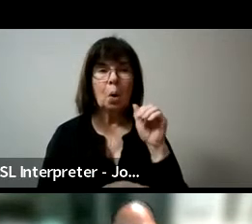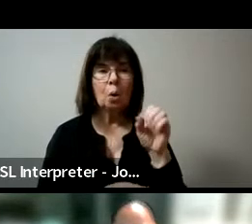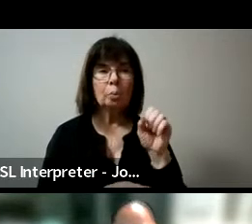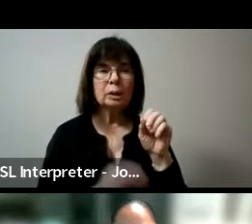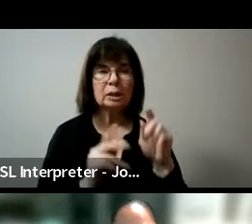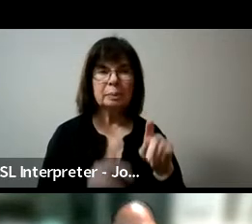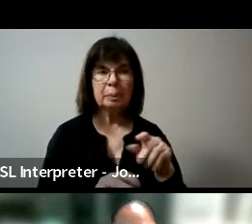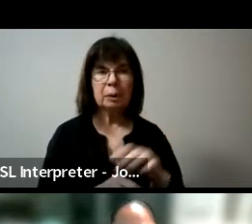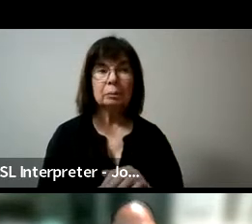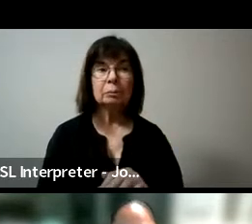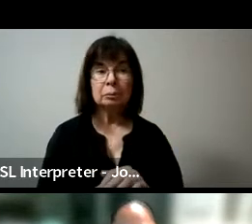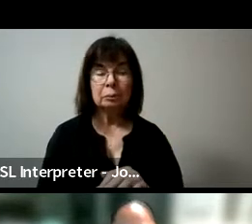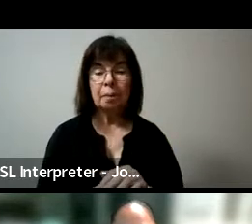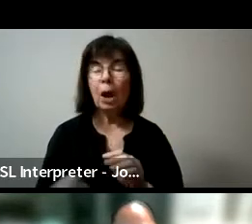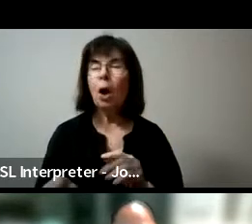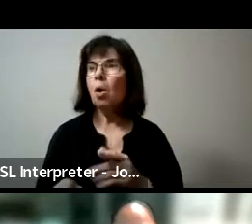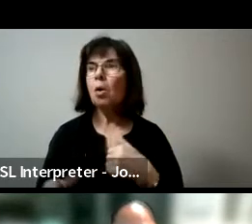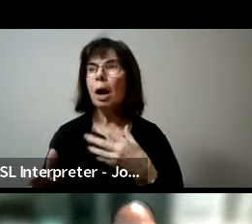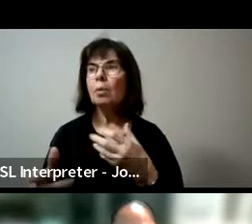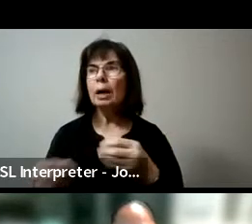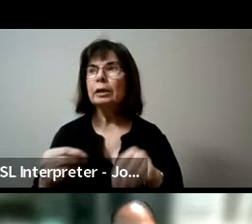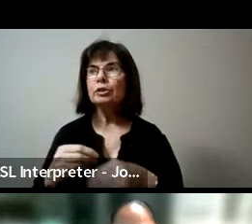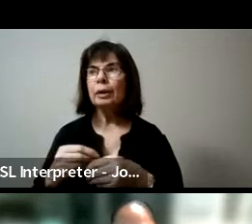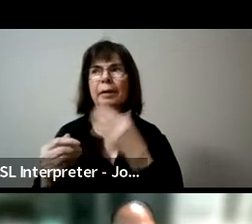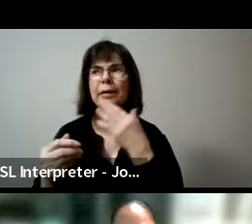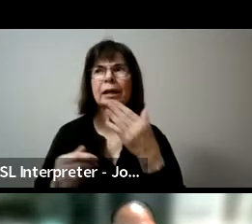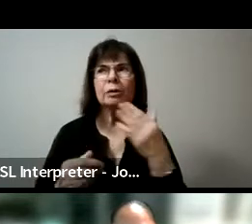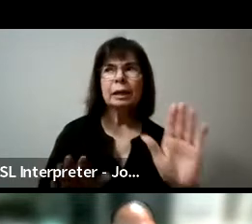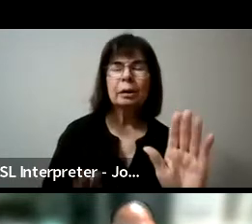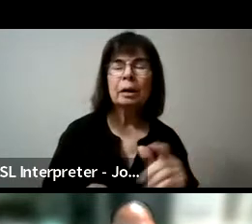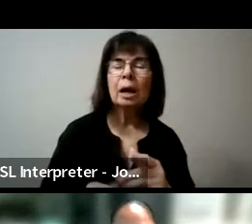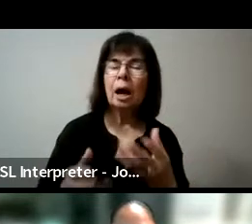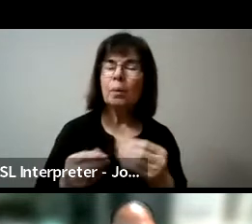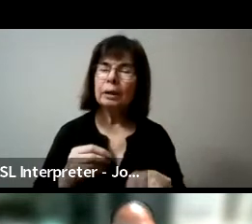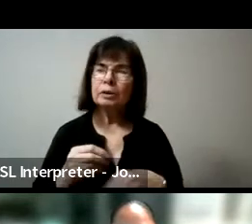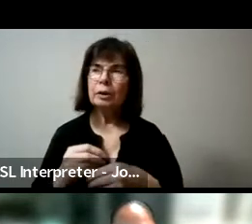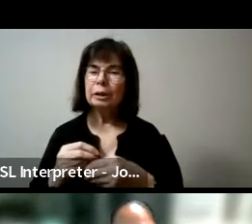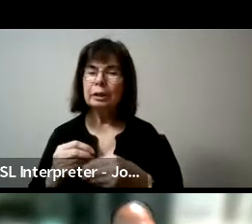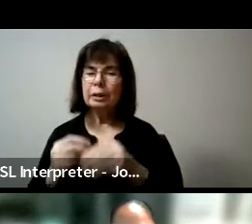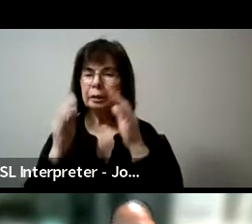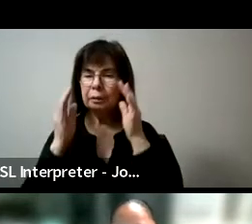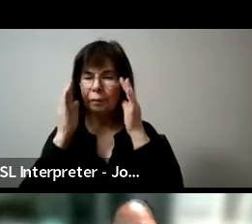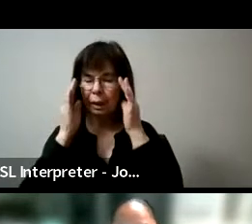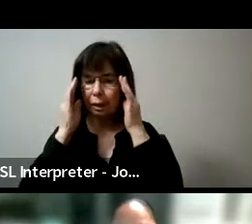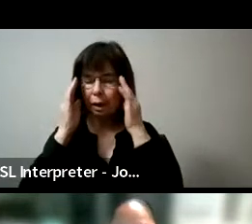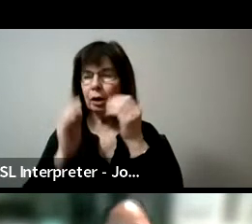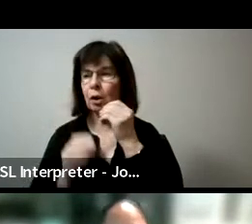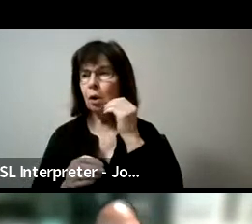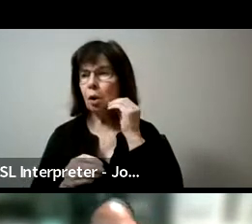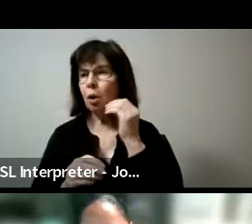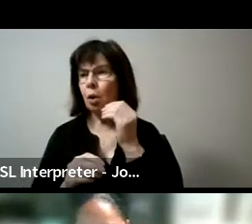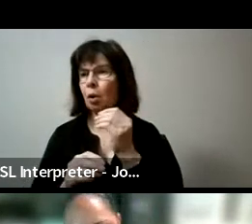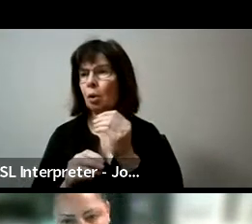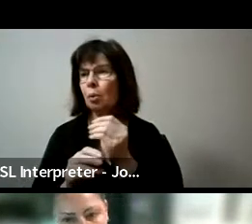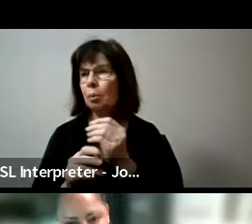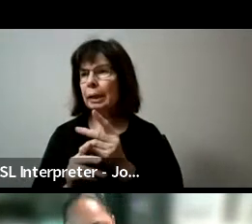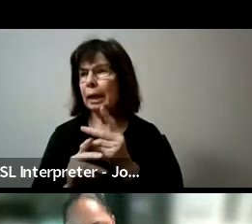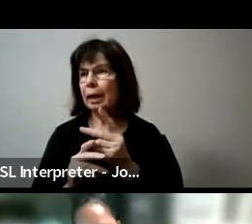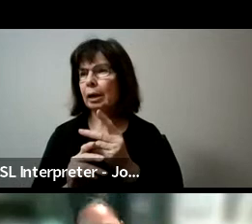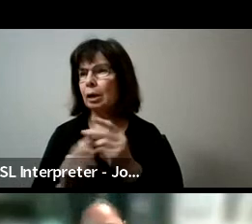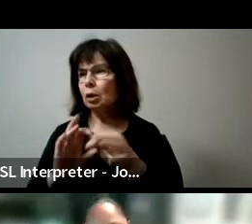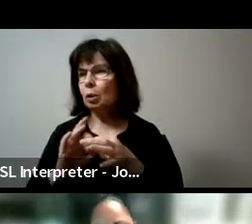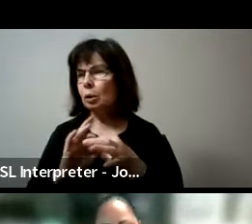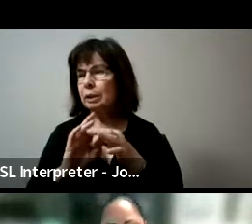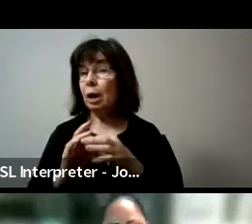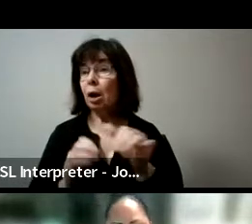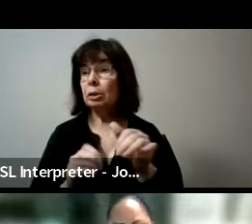What I also wanted to add, thank you, Juan, is that our Office of Homeless Care and Coordination is also